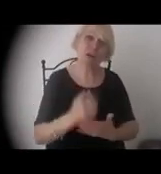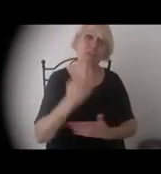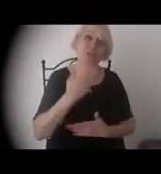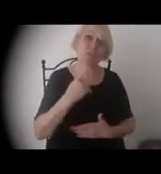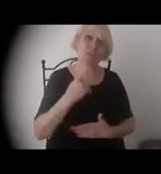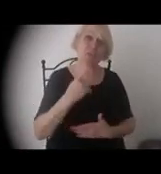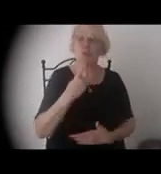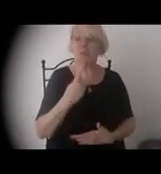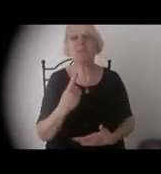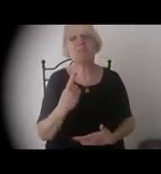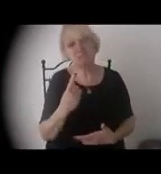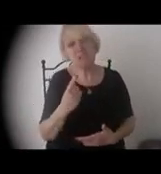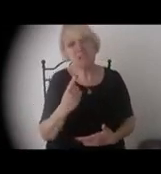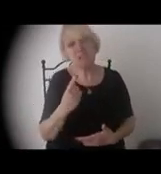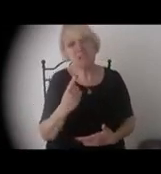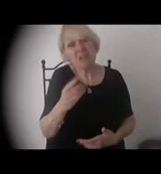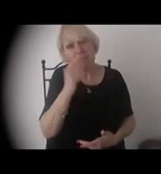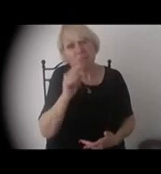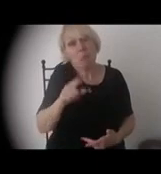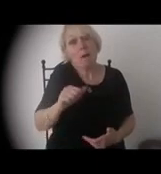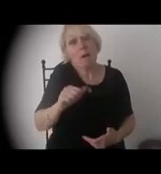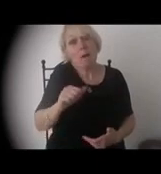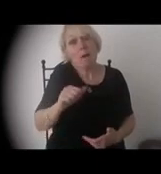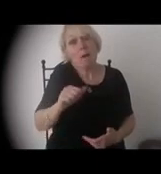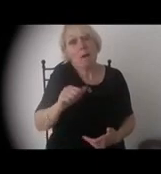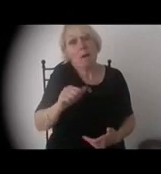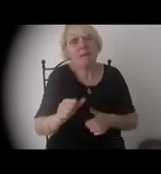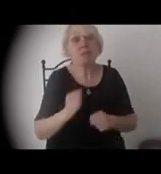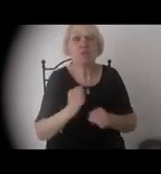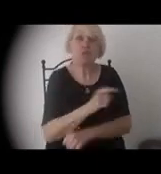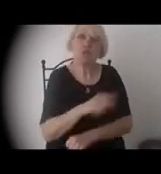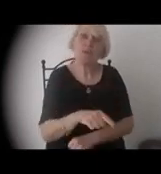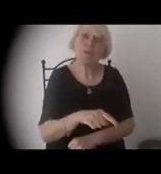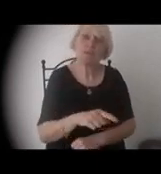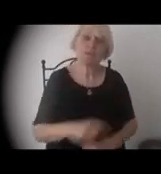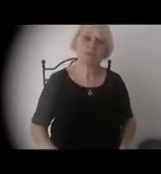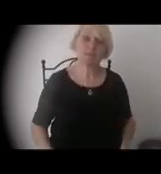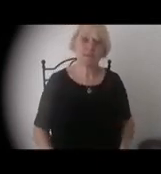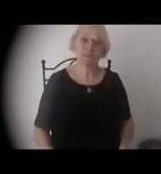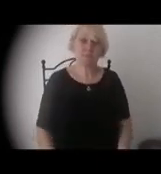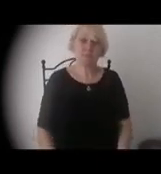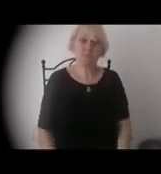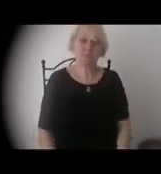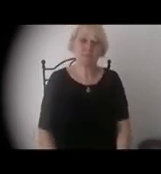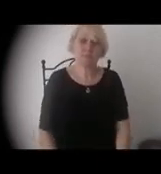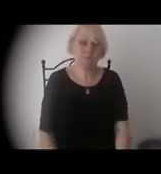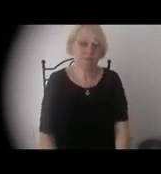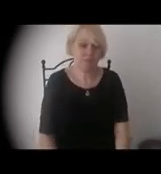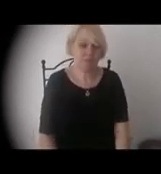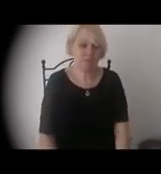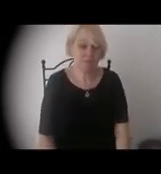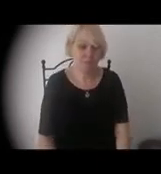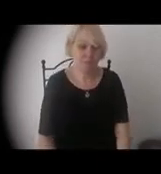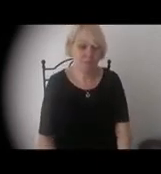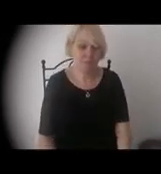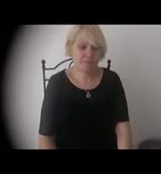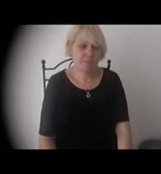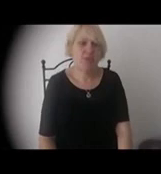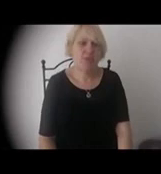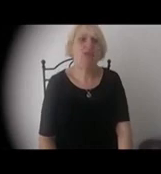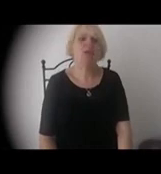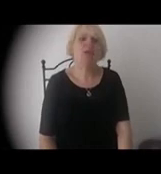that includes, go on, sorry. Sorry, interrupting. I'm just thinking again, because this question was about not being in school. So will you have a